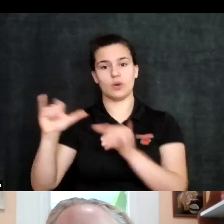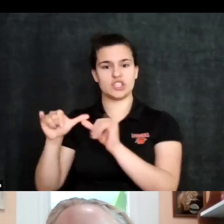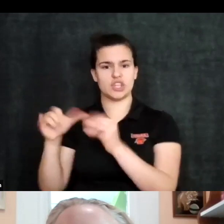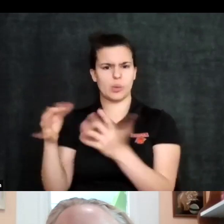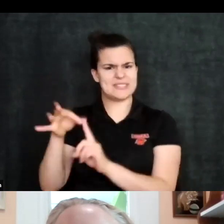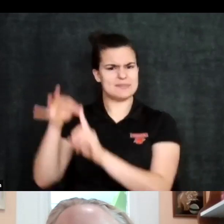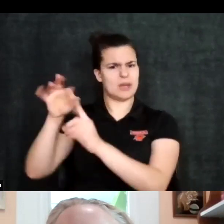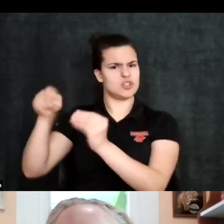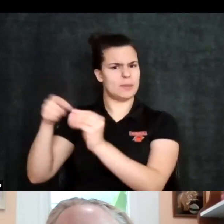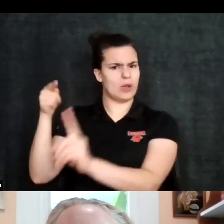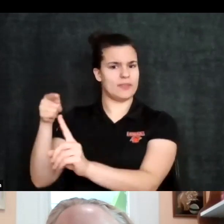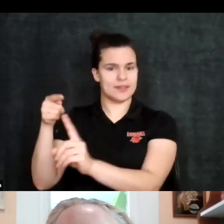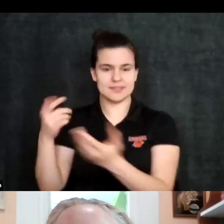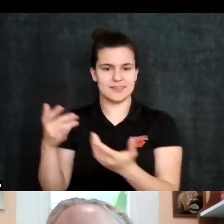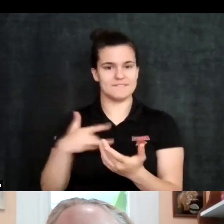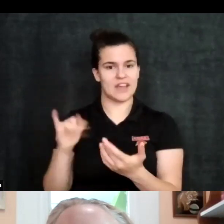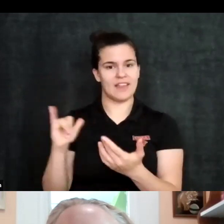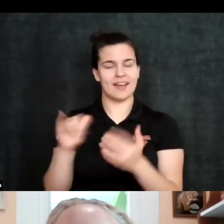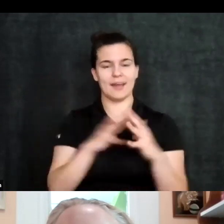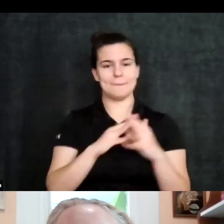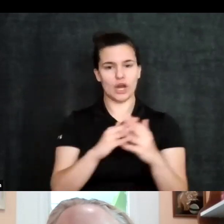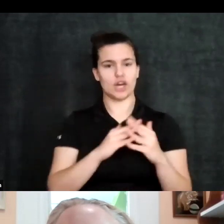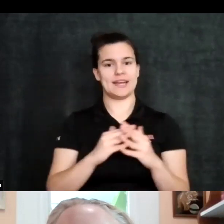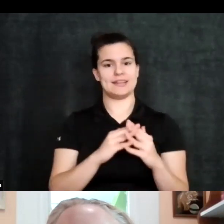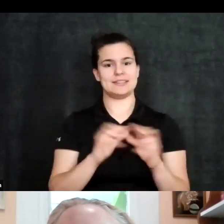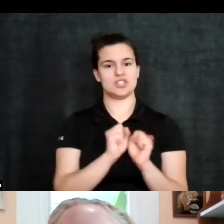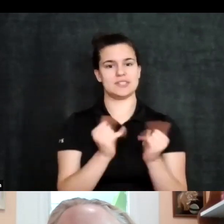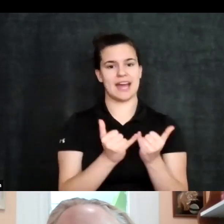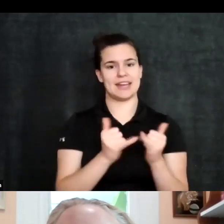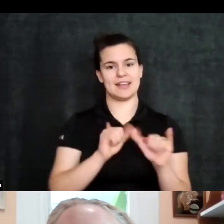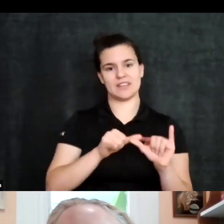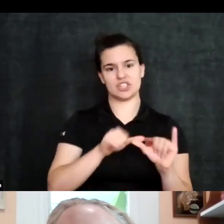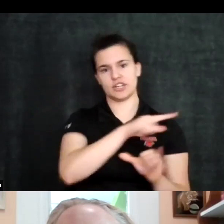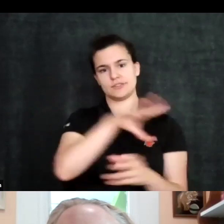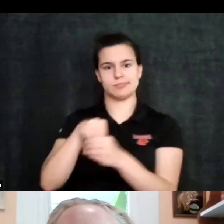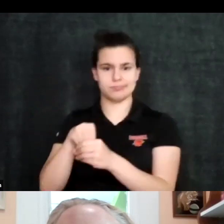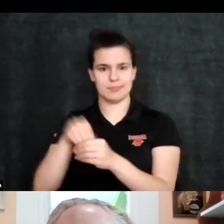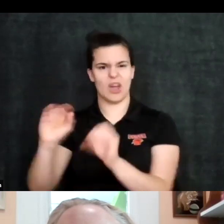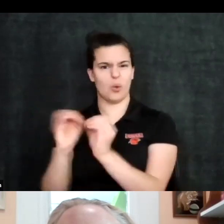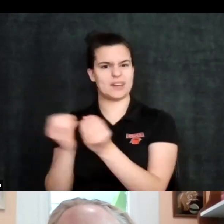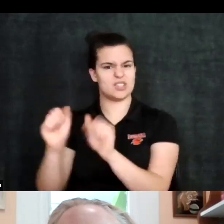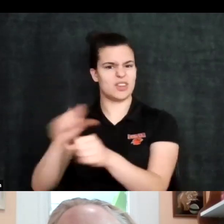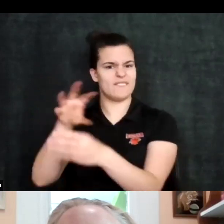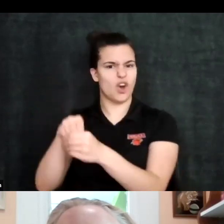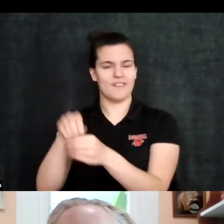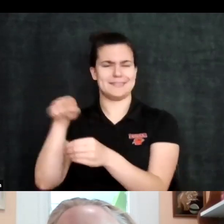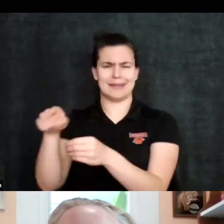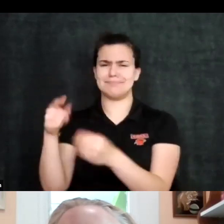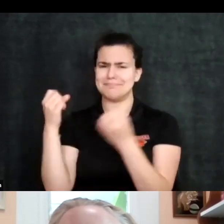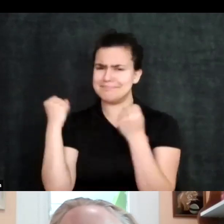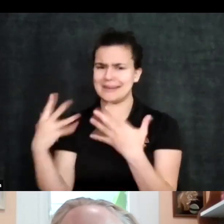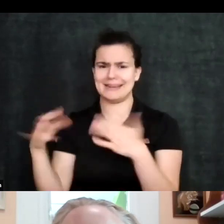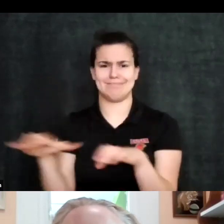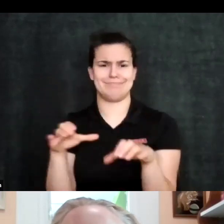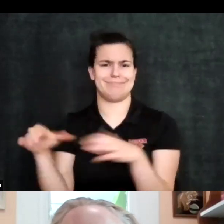kind of thriving American Society of Civil Engineering group. Y'all are always out doing fun things. It